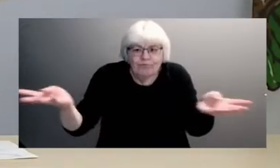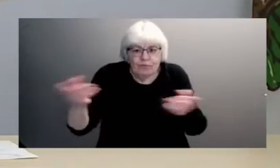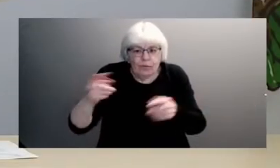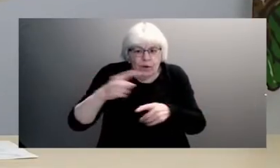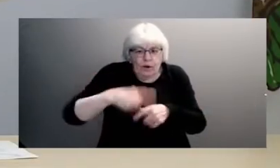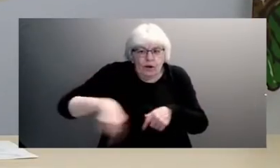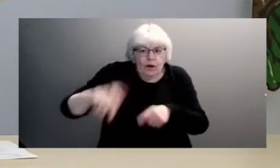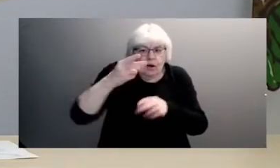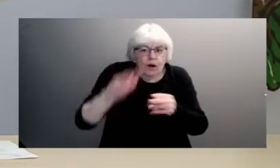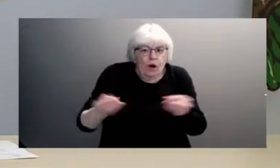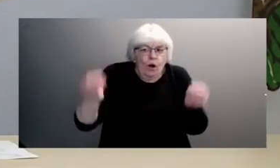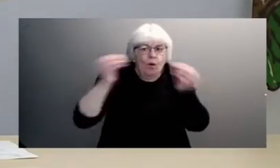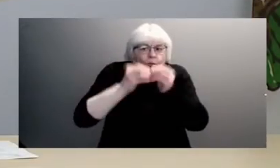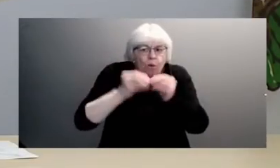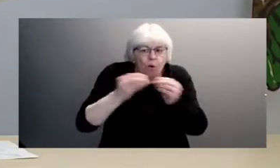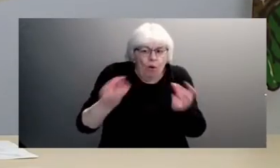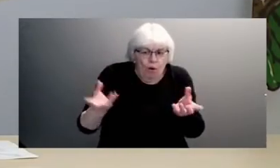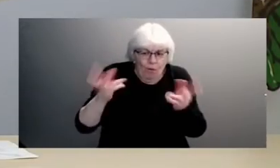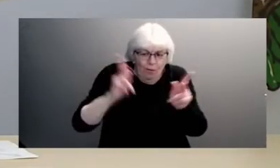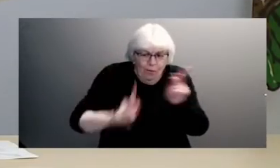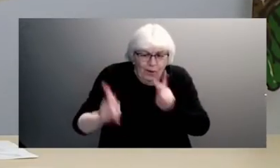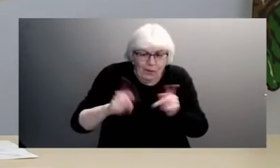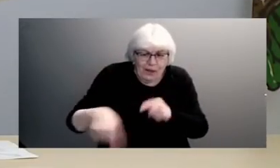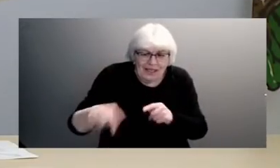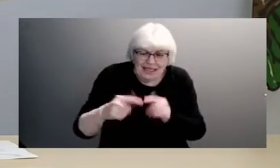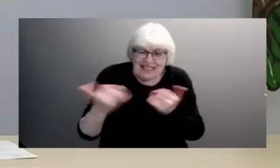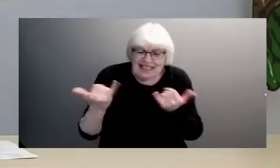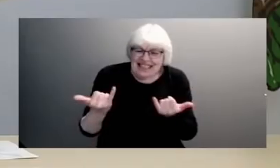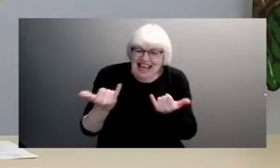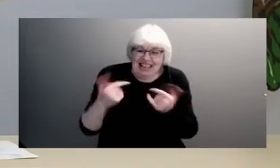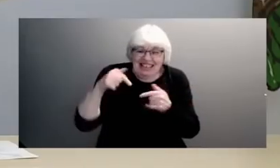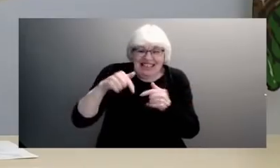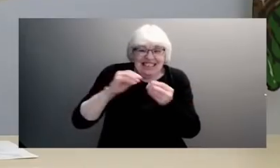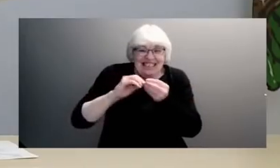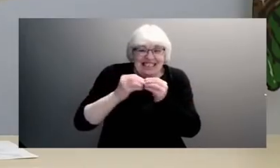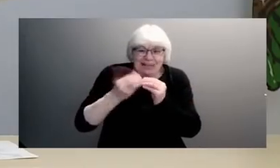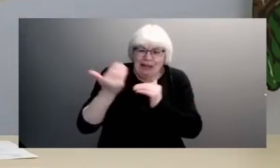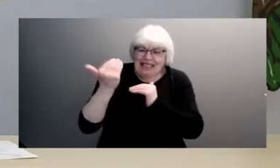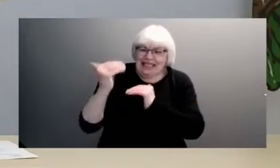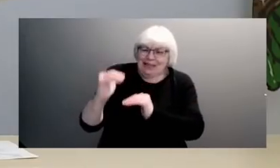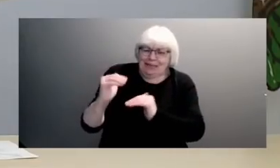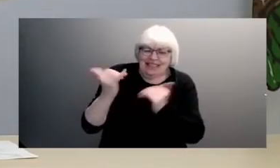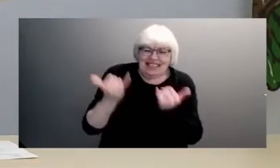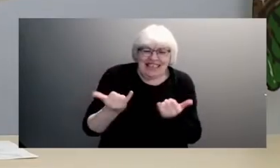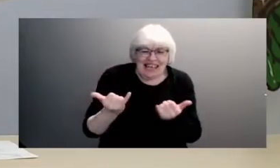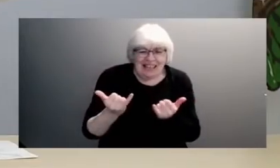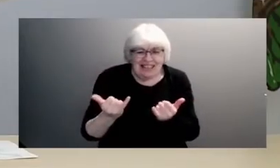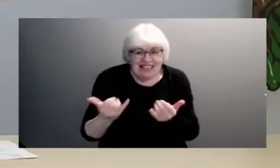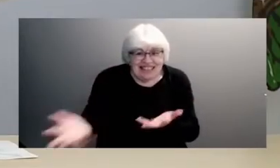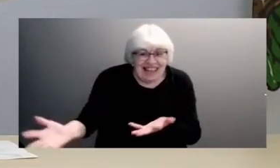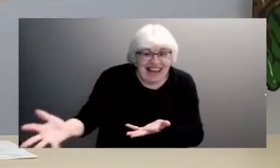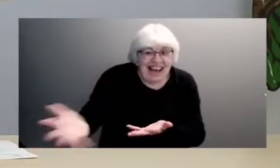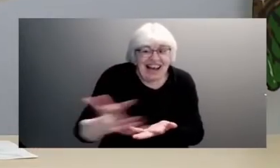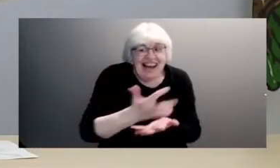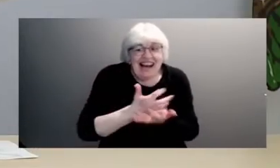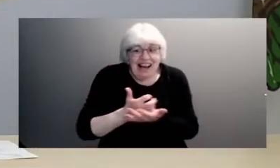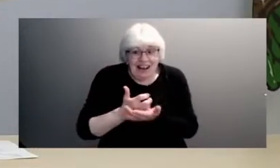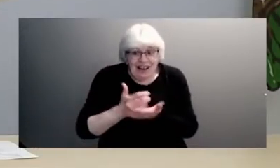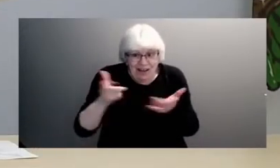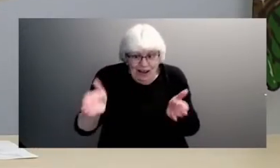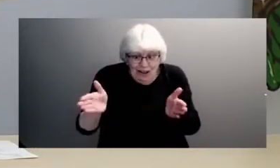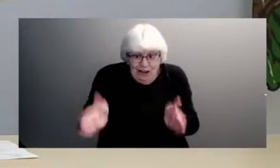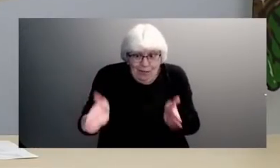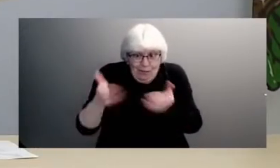so many come in a box at the moment, so we have to break them up, and there are people working to break them up into 2 at a time, so